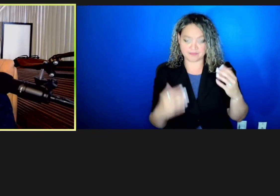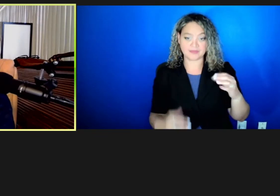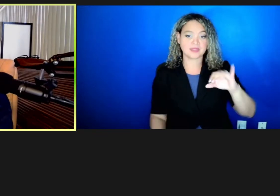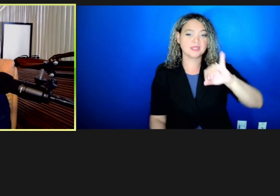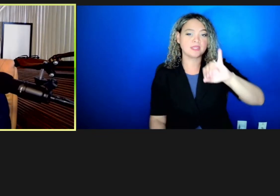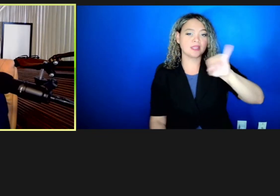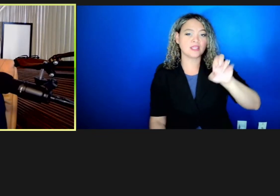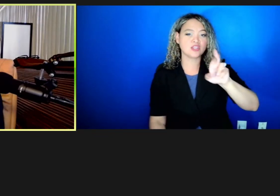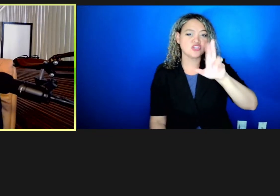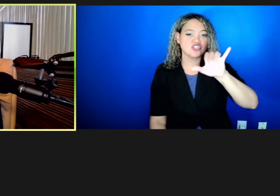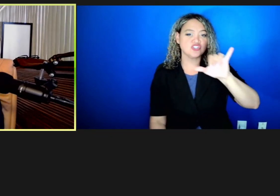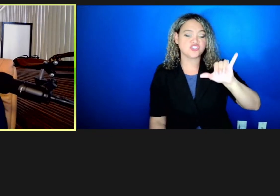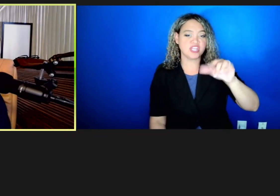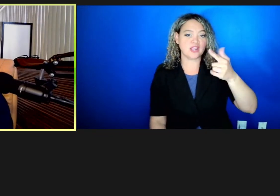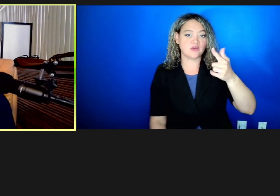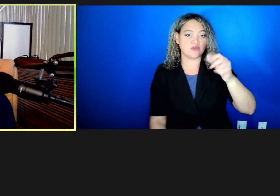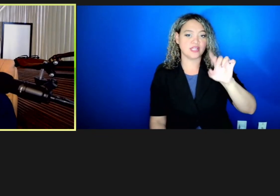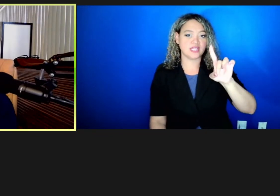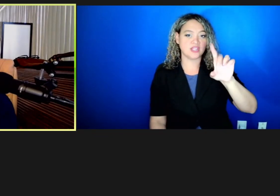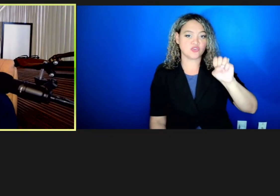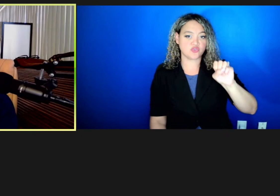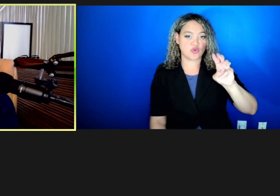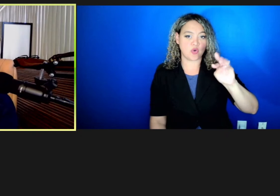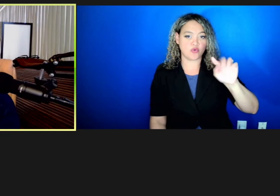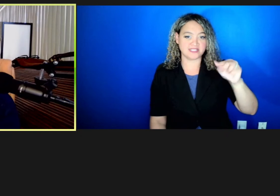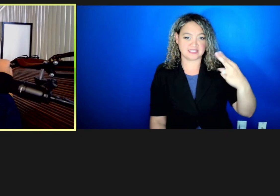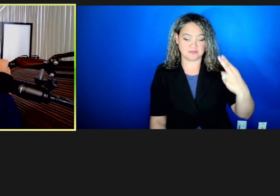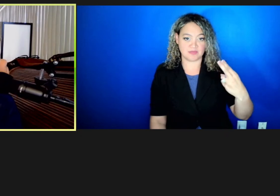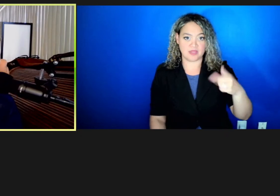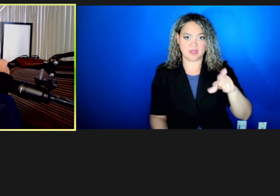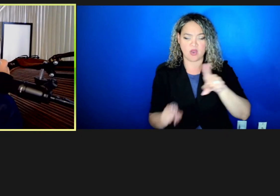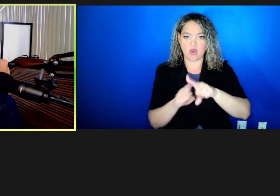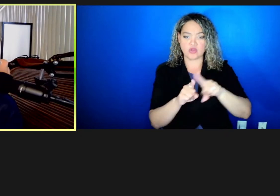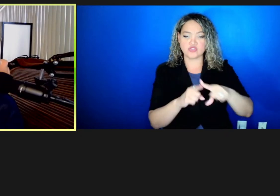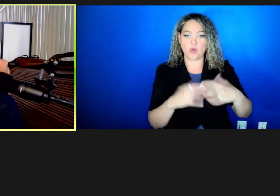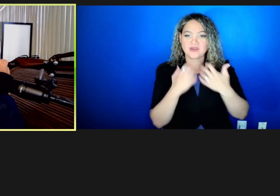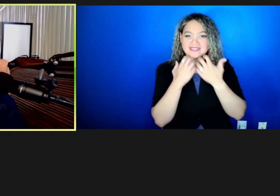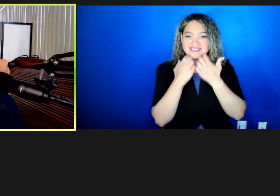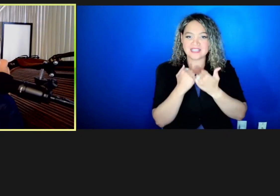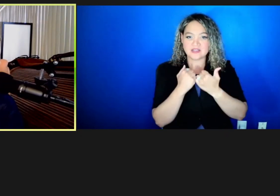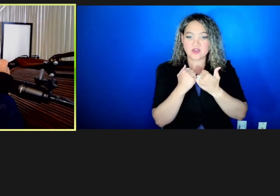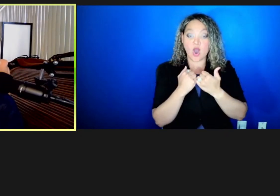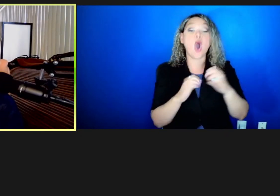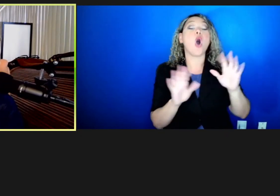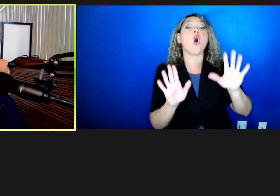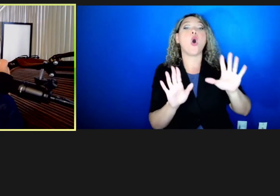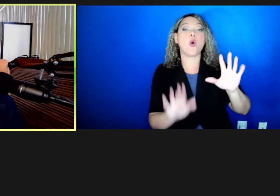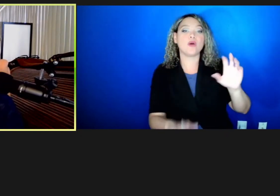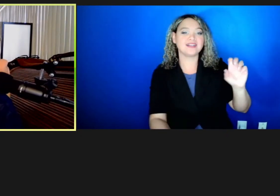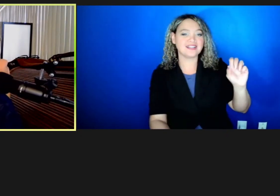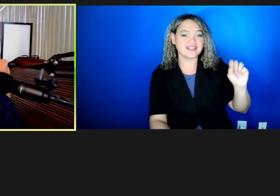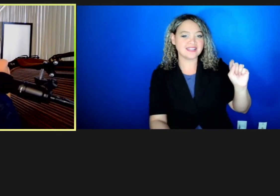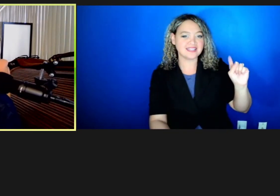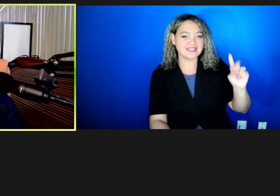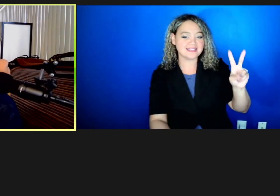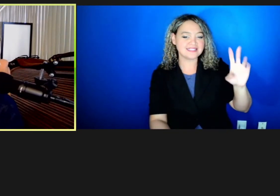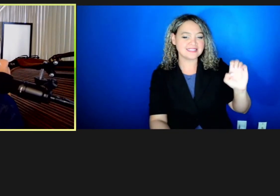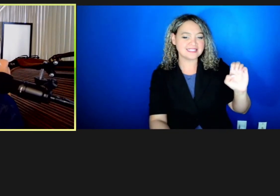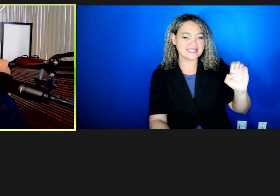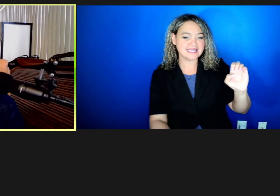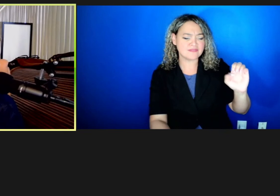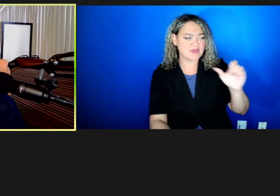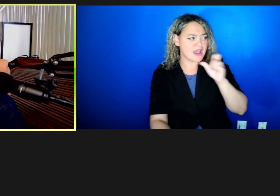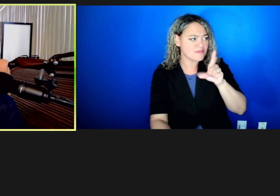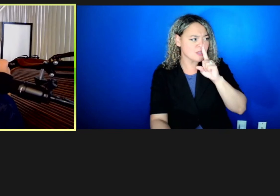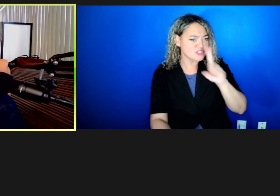Goldsmith wrote the score. And now there's another reference to Sacred. Oh, Steve. Turre? I'm not sure how